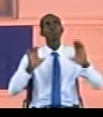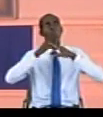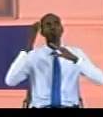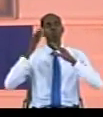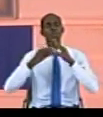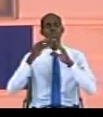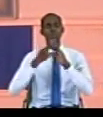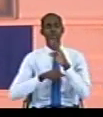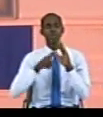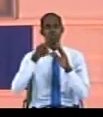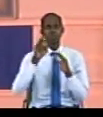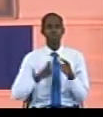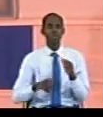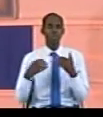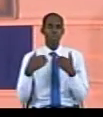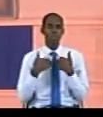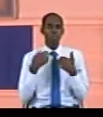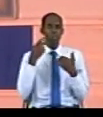And look at that,